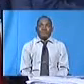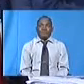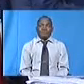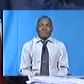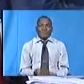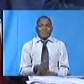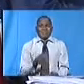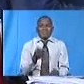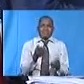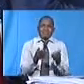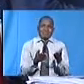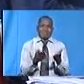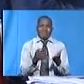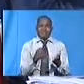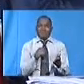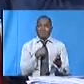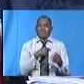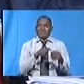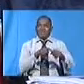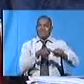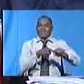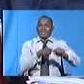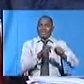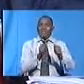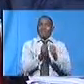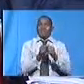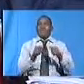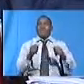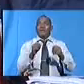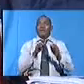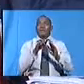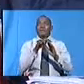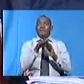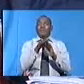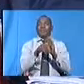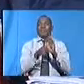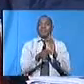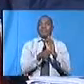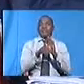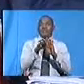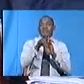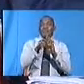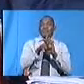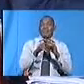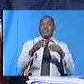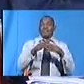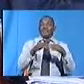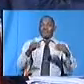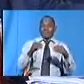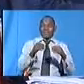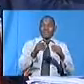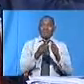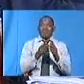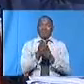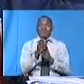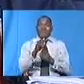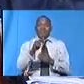perhaps if I may start with some story about the background of the petition. In the heat of